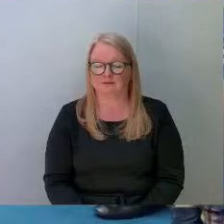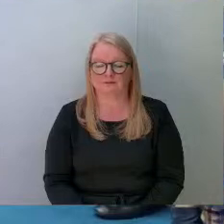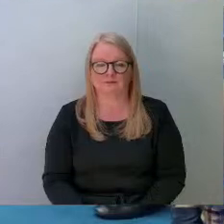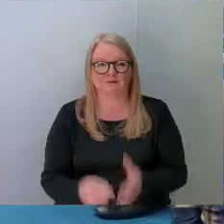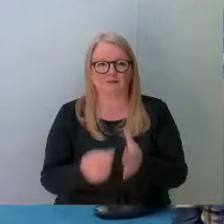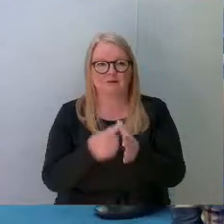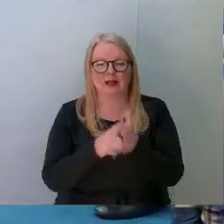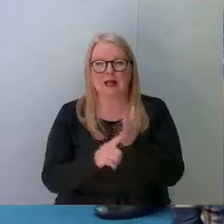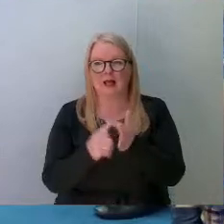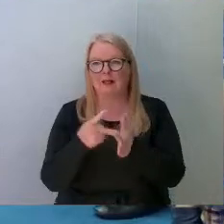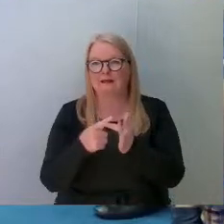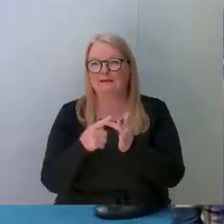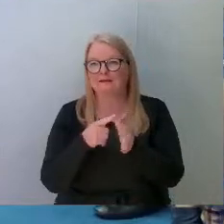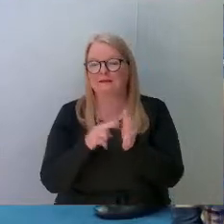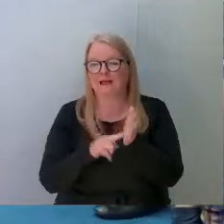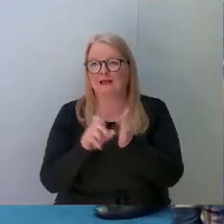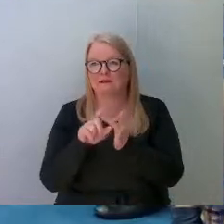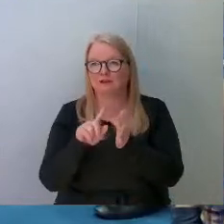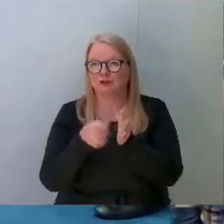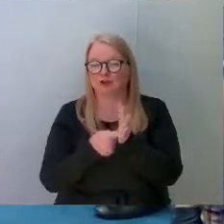Alexander Kennedy.